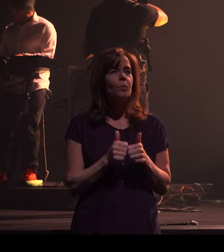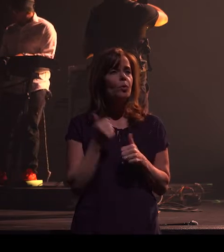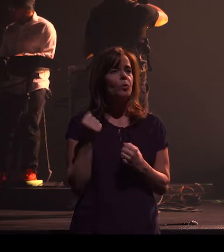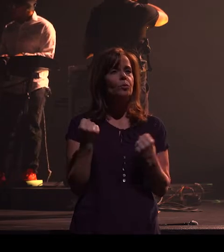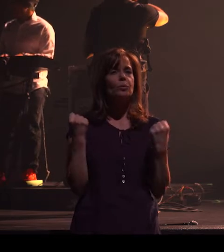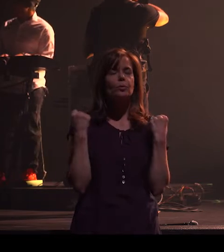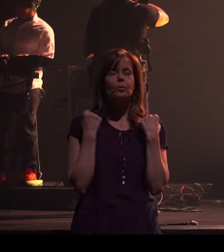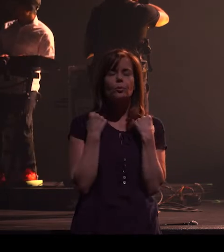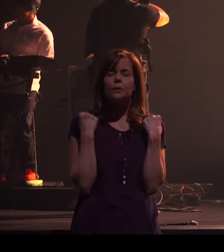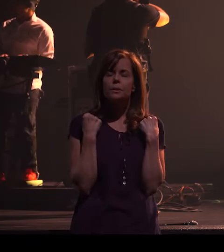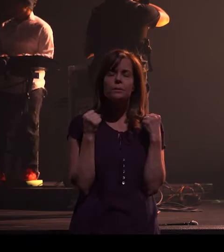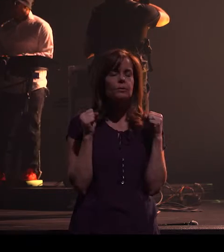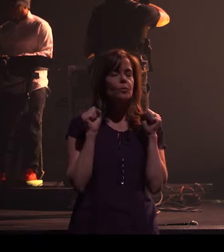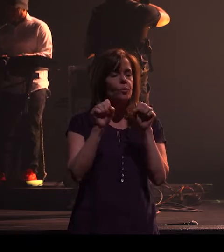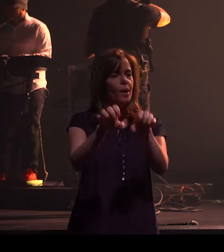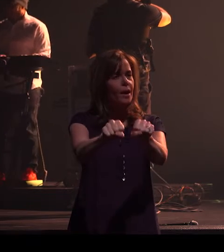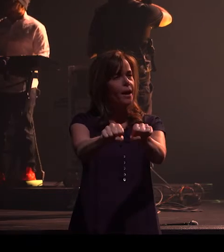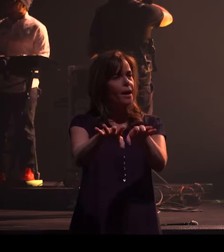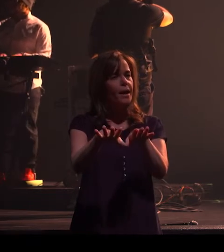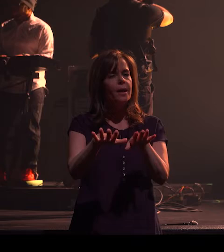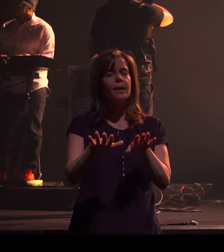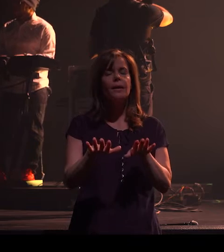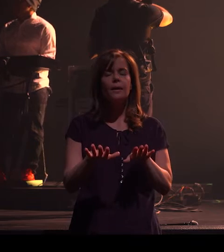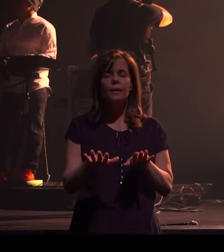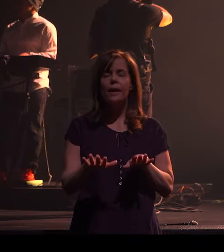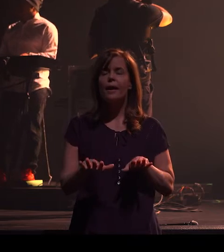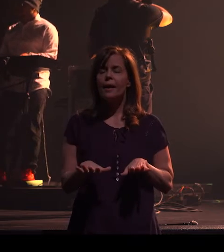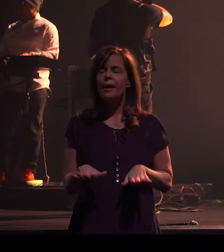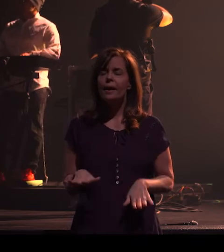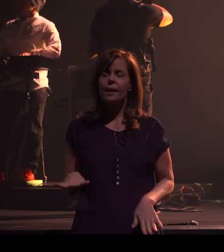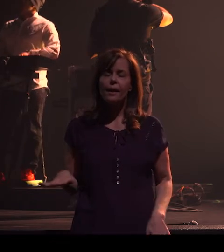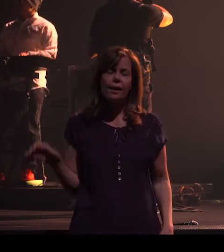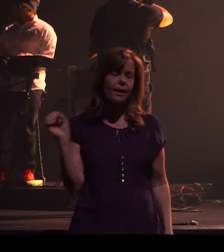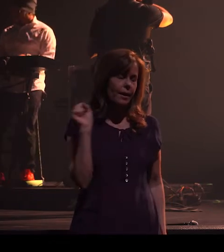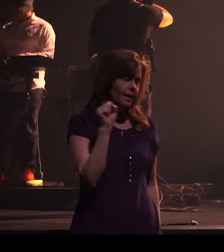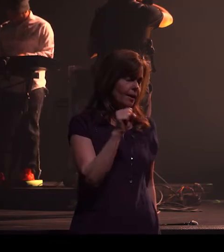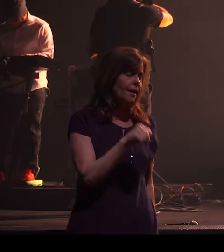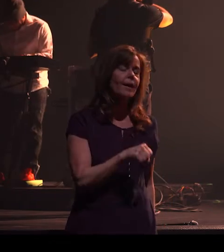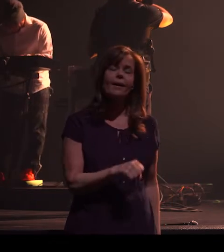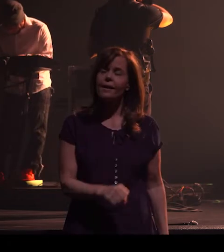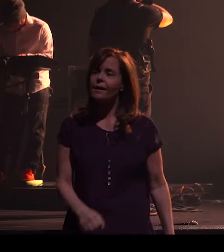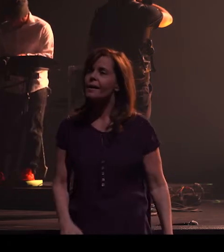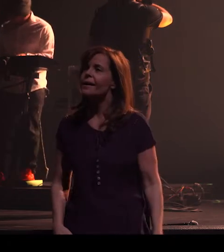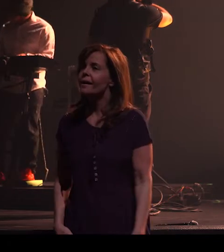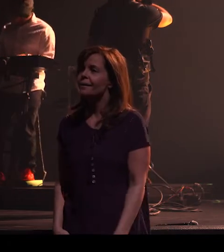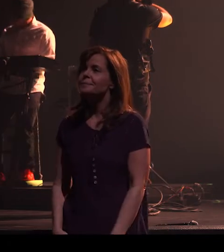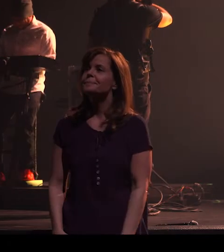even the coldest grave.